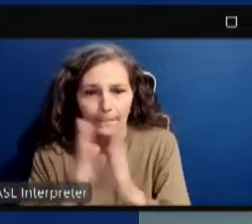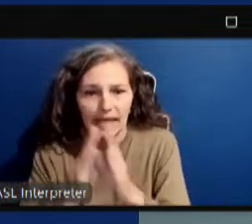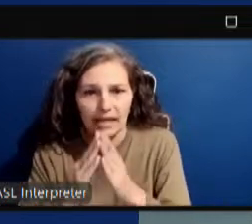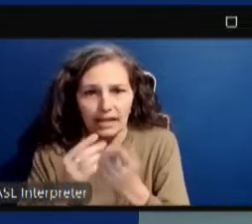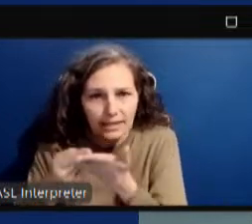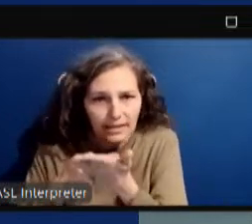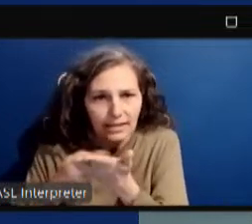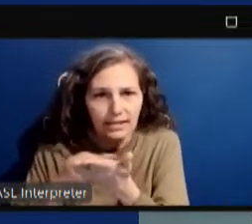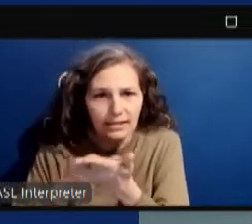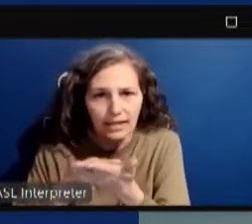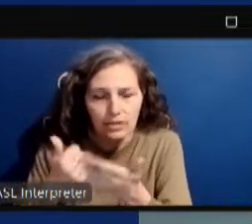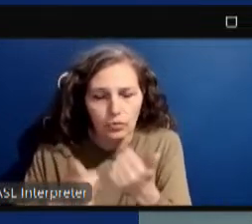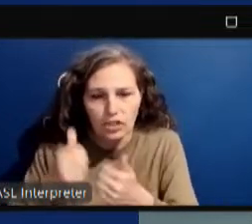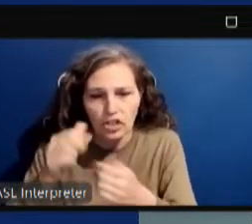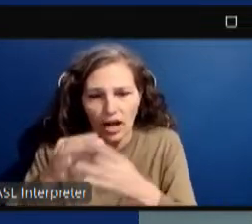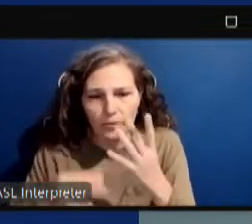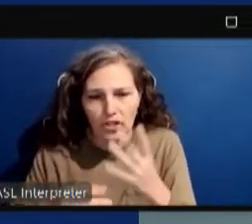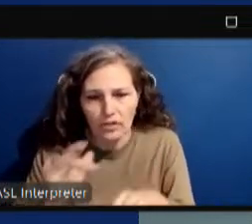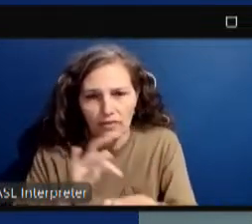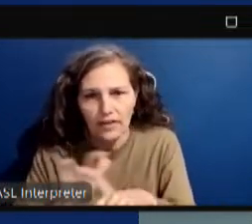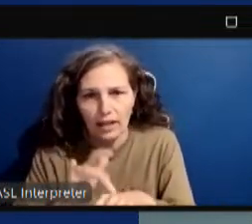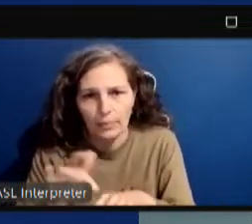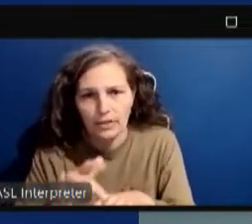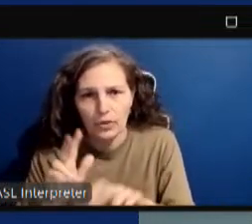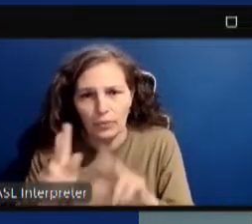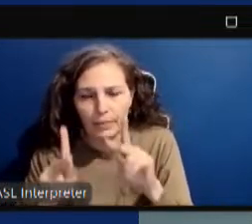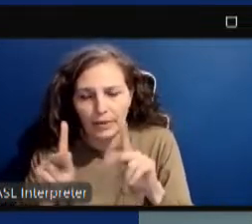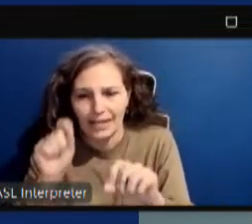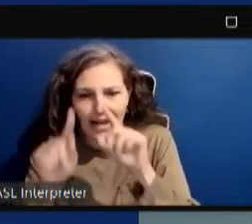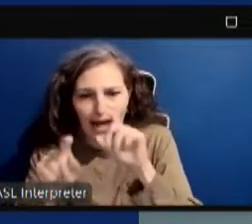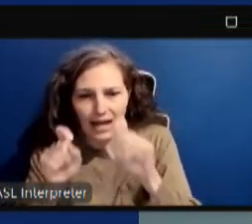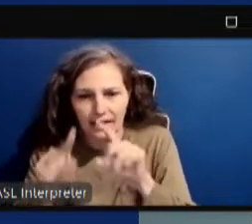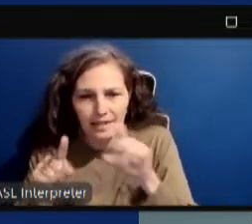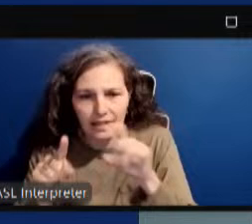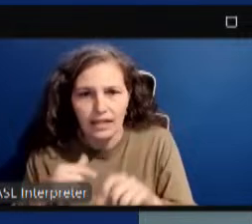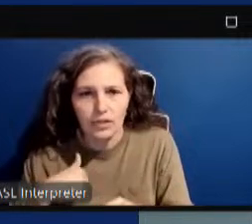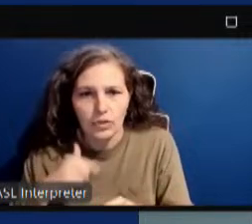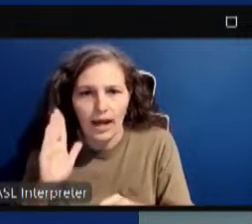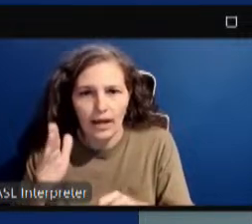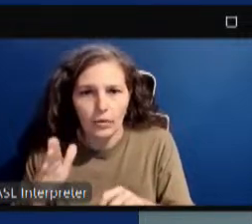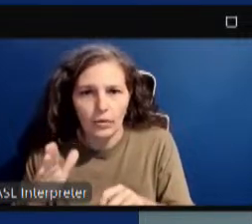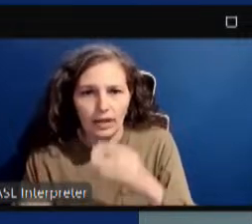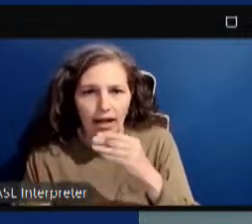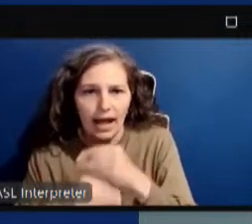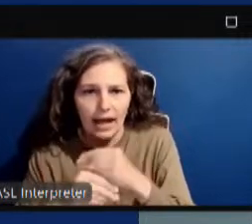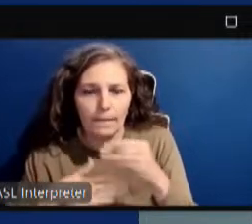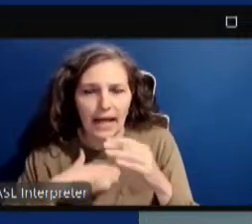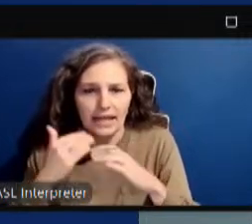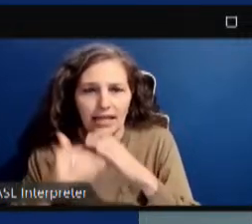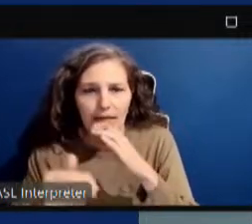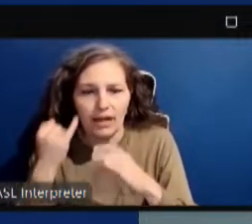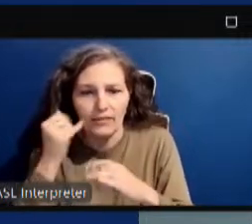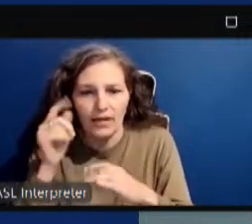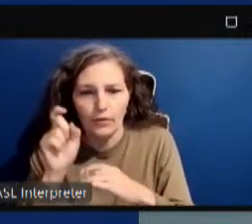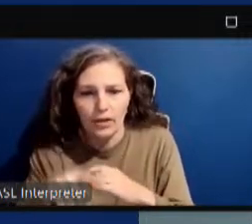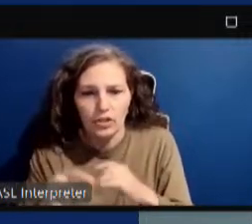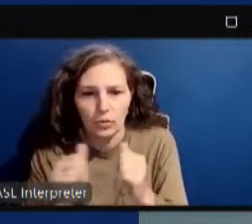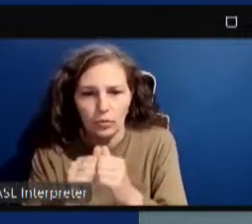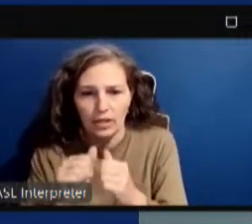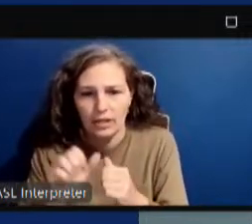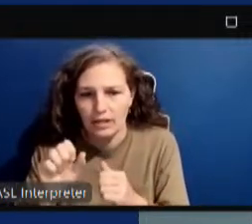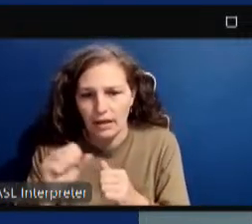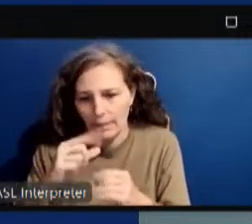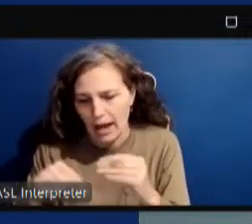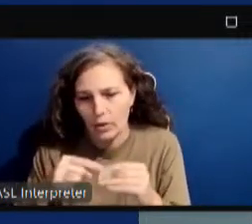has the opportunity to ask questions. So I will read out my email if you have any questions about septic, and I'll get you in touch with the right folks. But